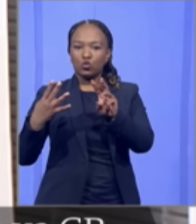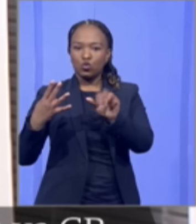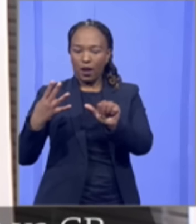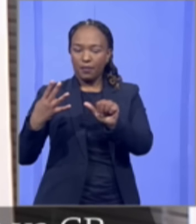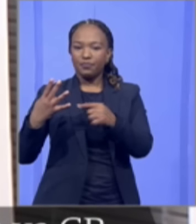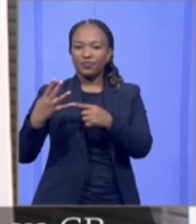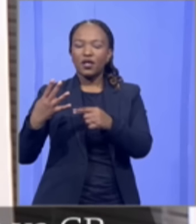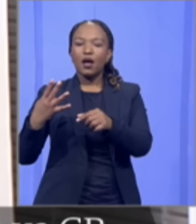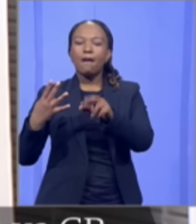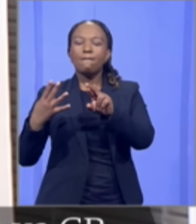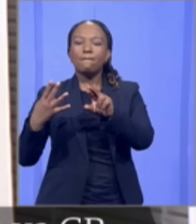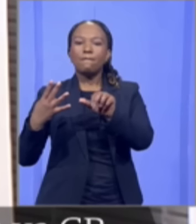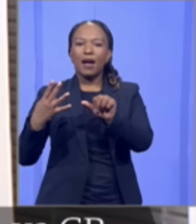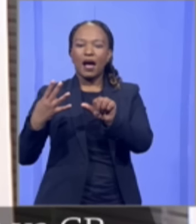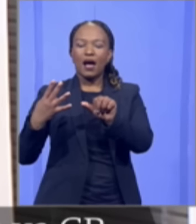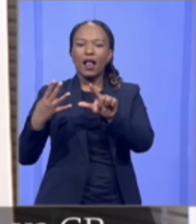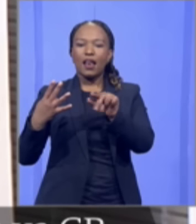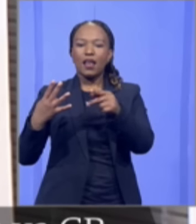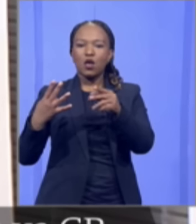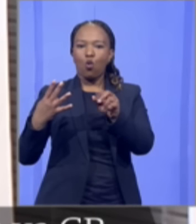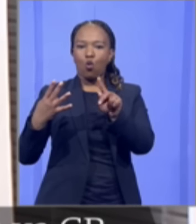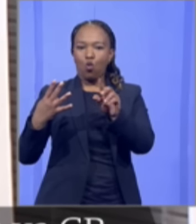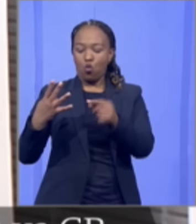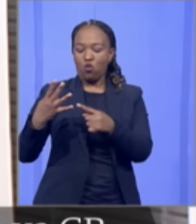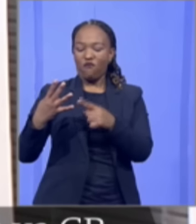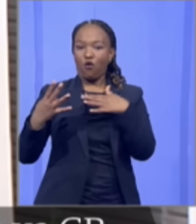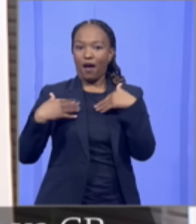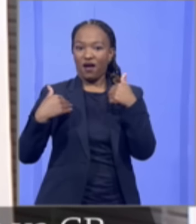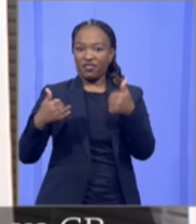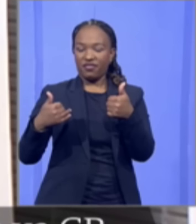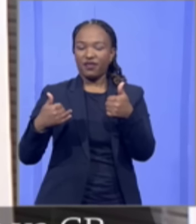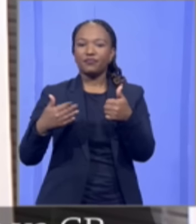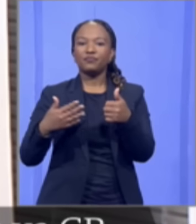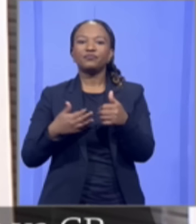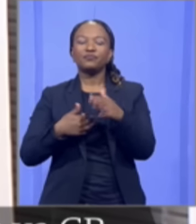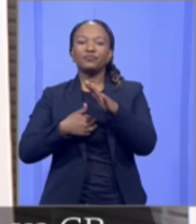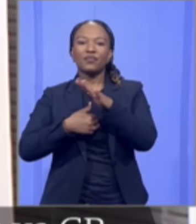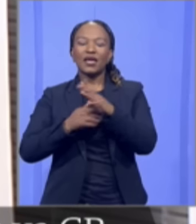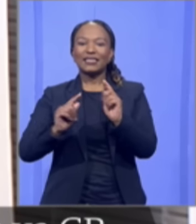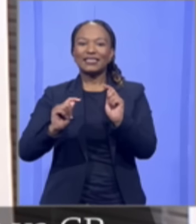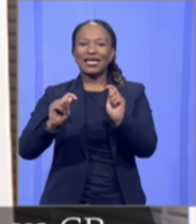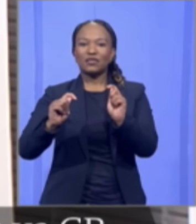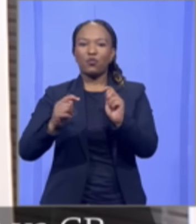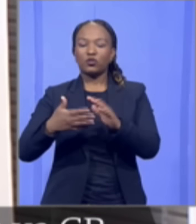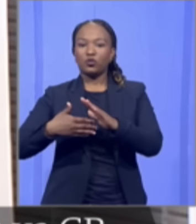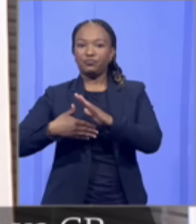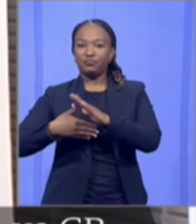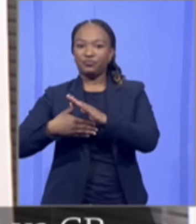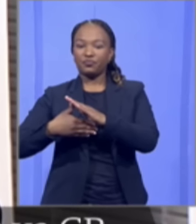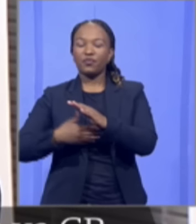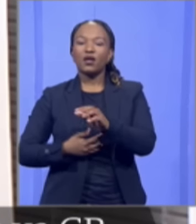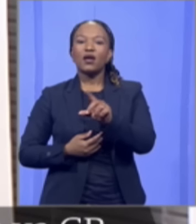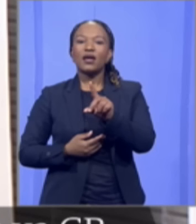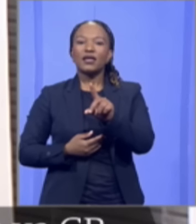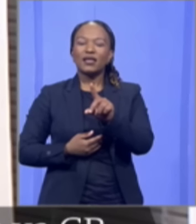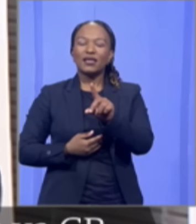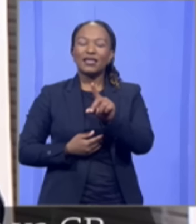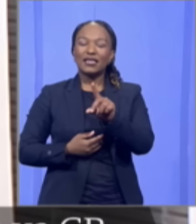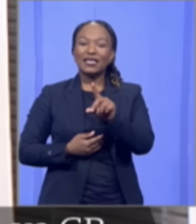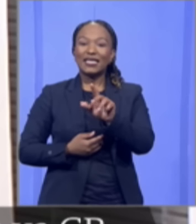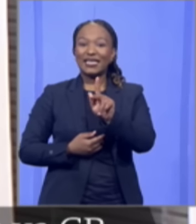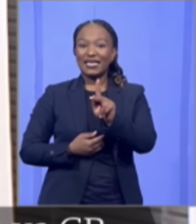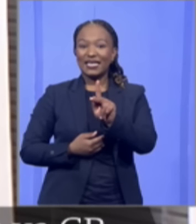roads and transport portfolio will be led by MEC Gidiboni Diale-Tlabela, who is assigned the